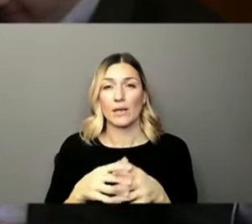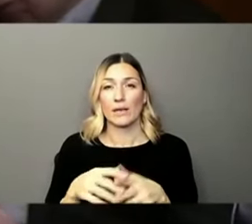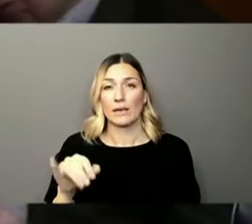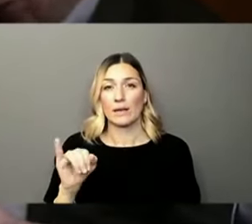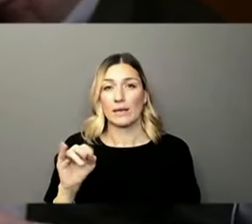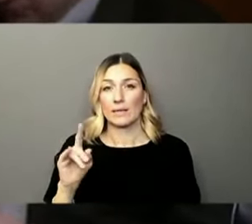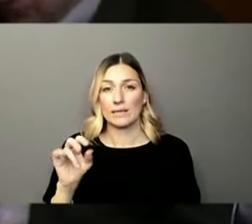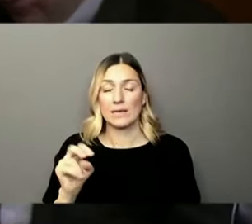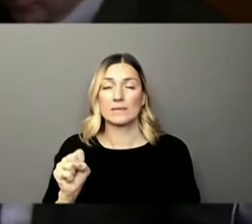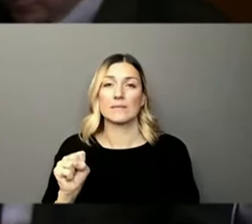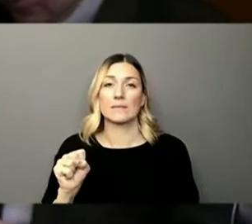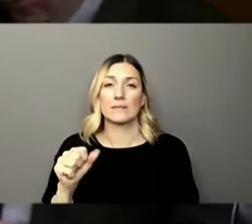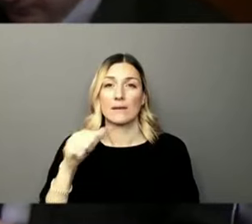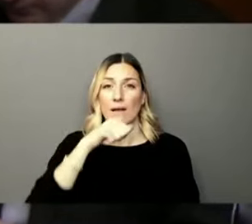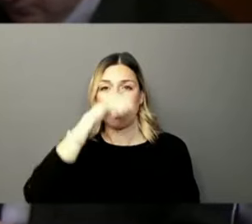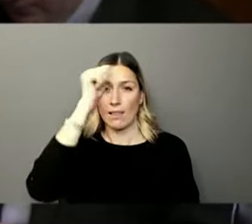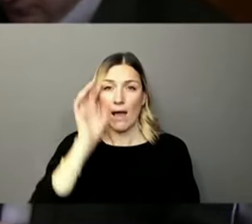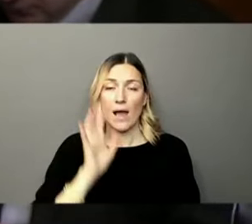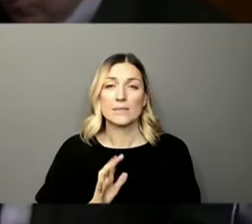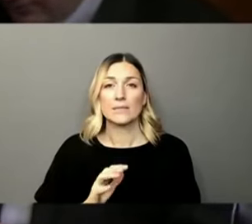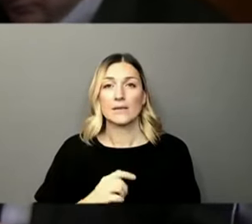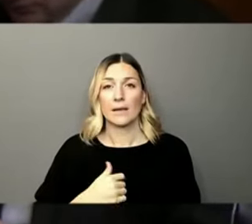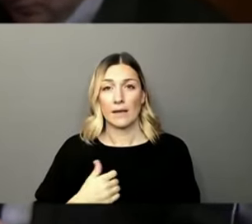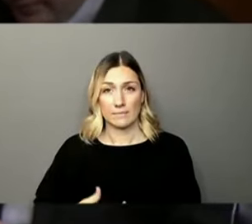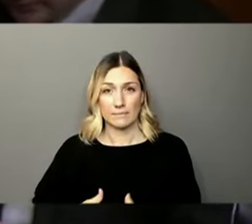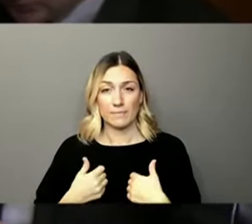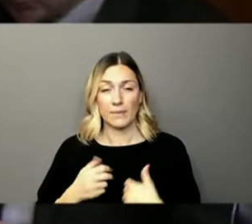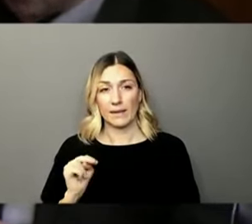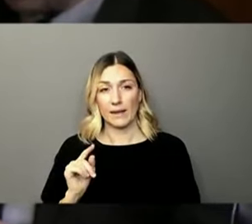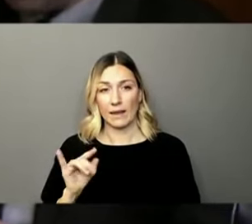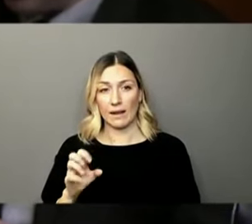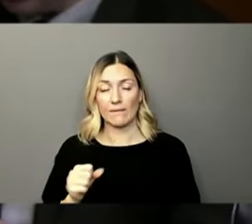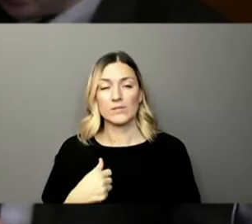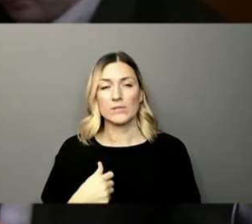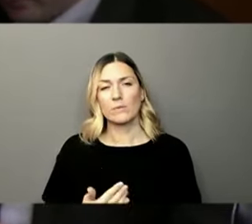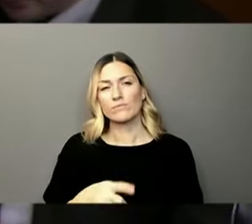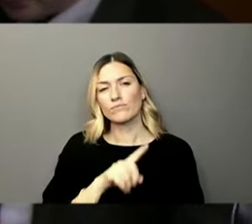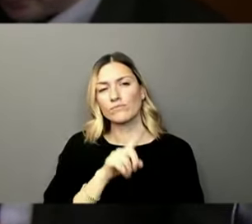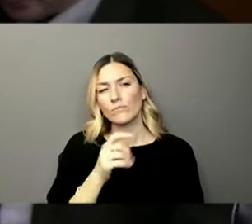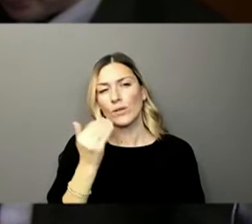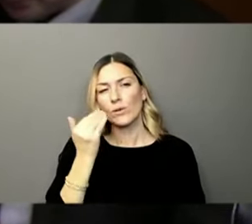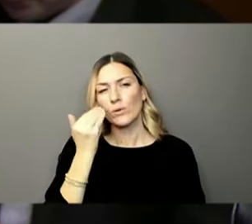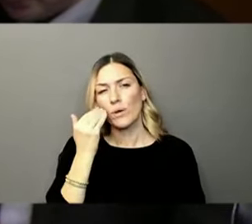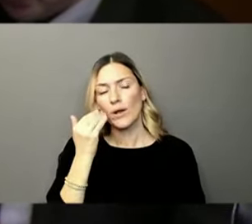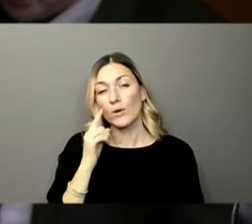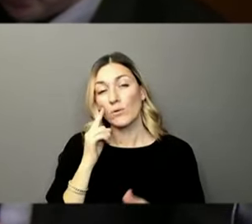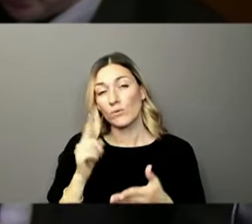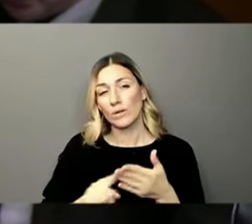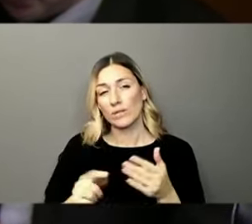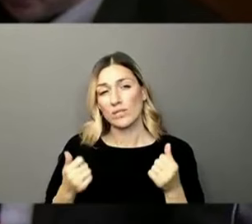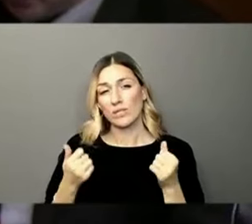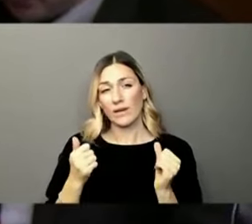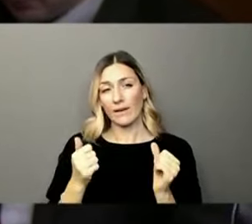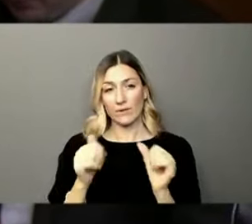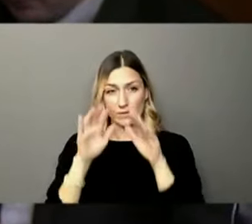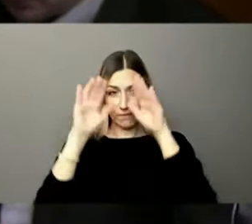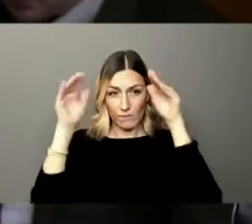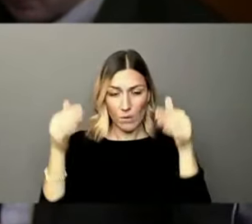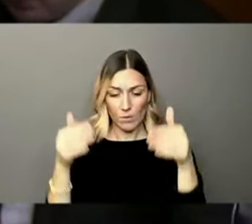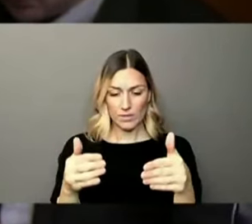So I'd ask if you are aware of any research efforts that have been focused